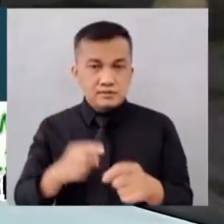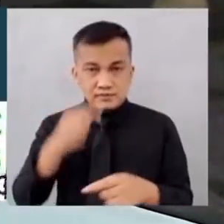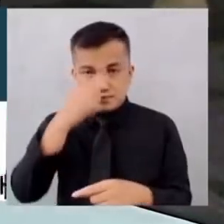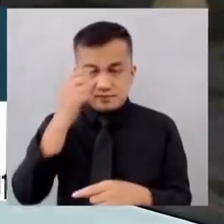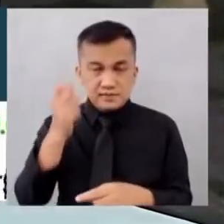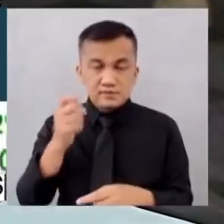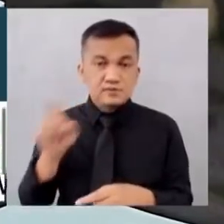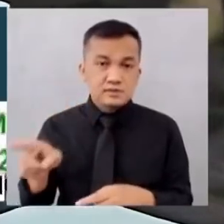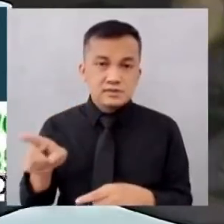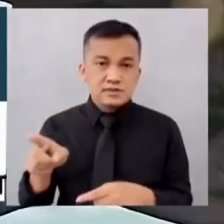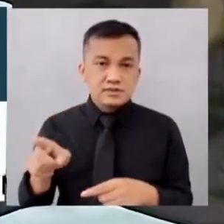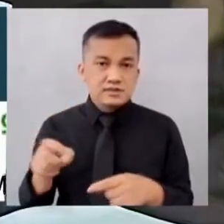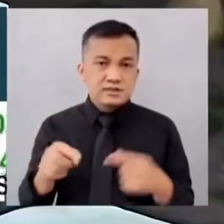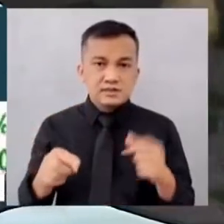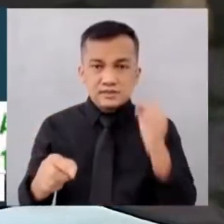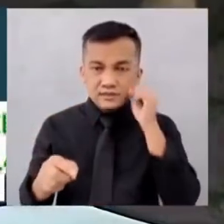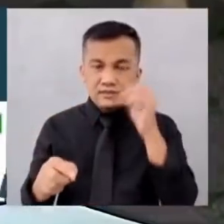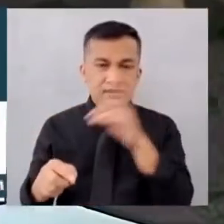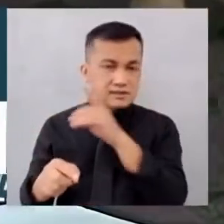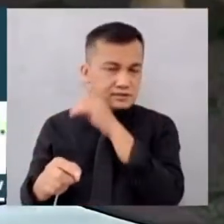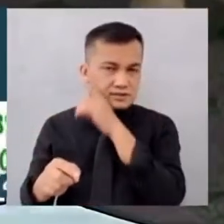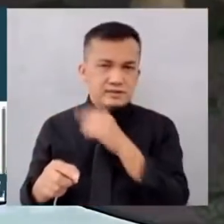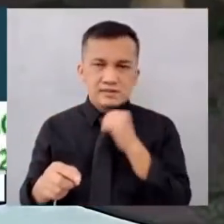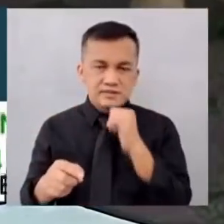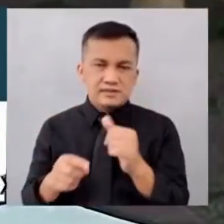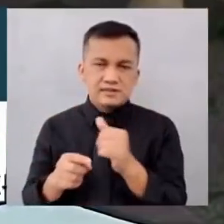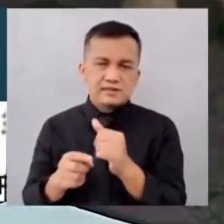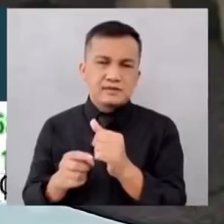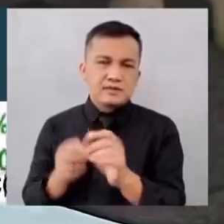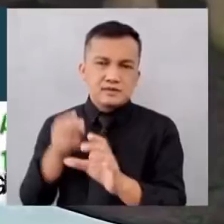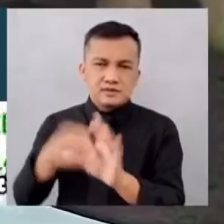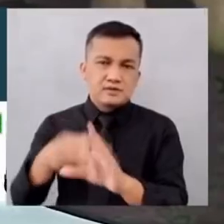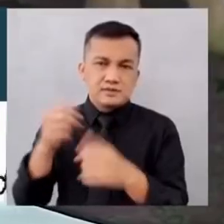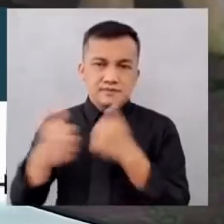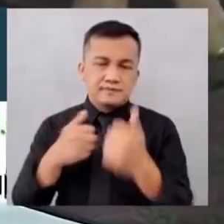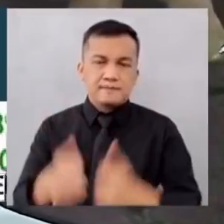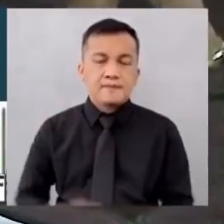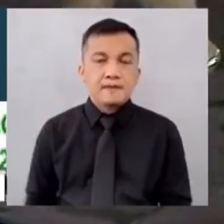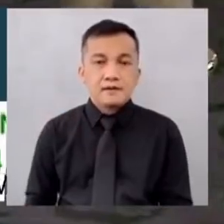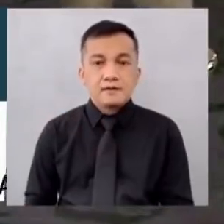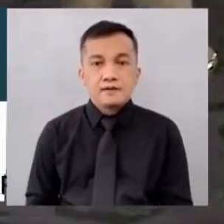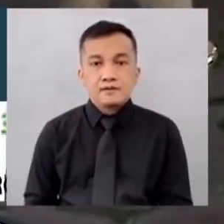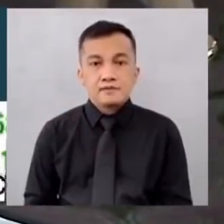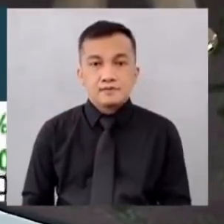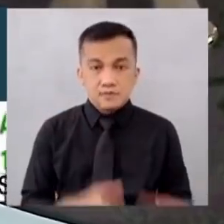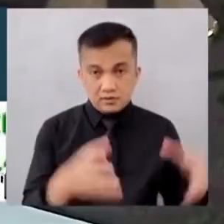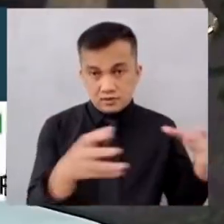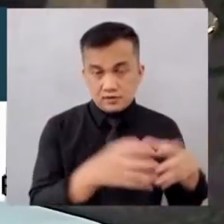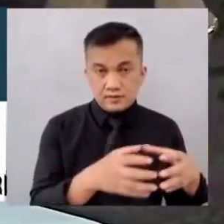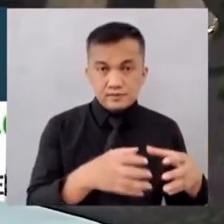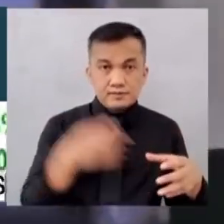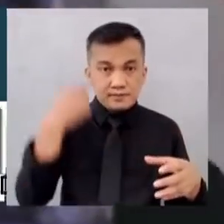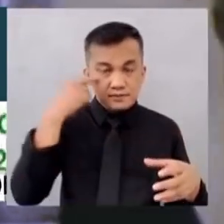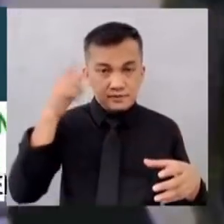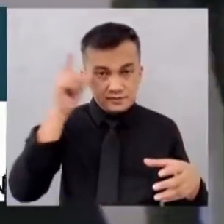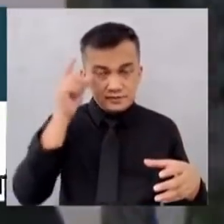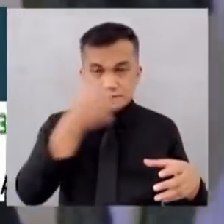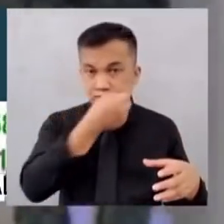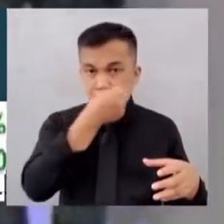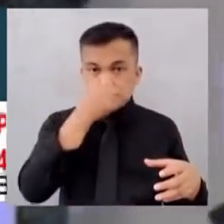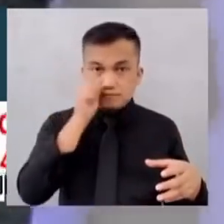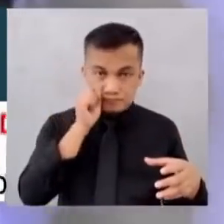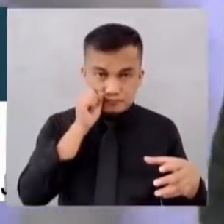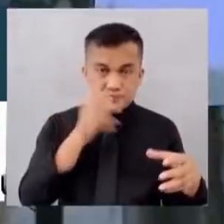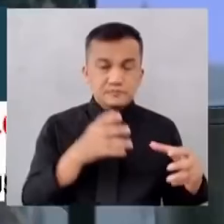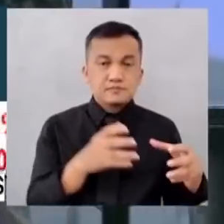and that is the end of the story. Now, as for the camp of Senator Panfilo Lacson and Senate President Tito Sotto,